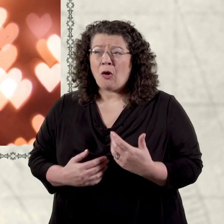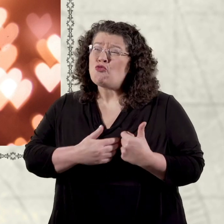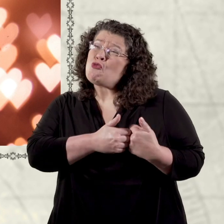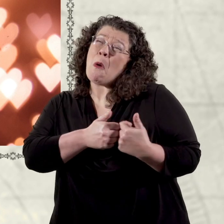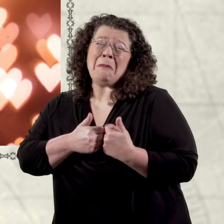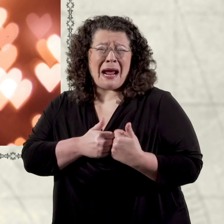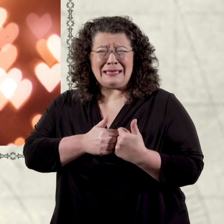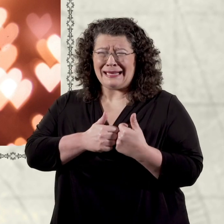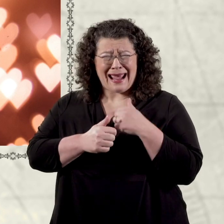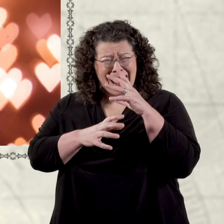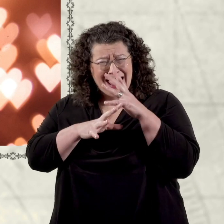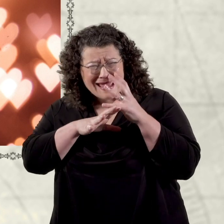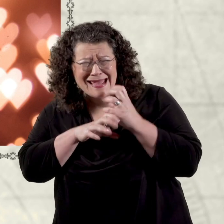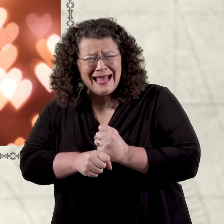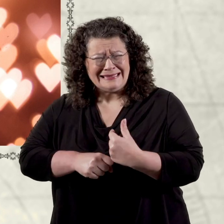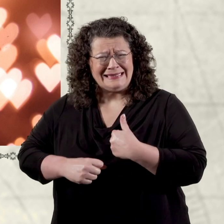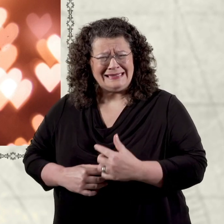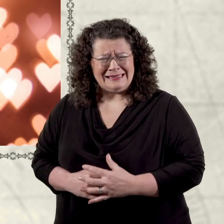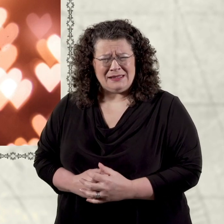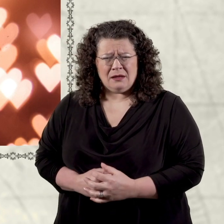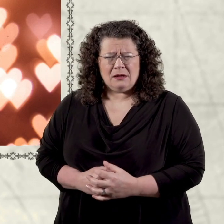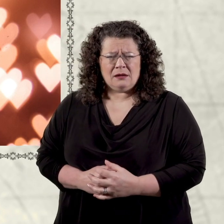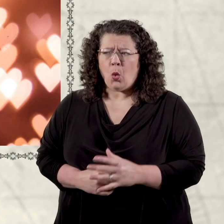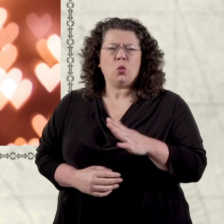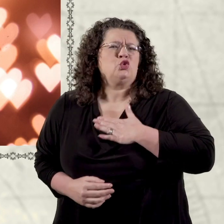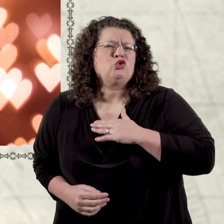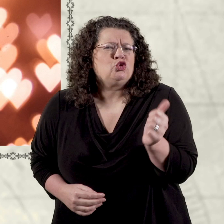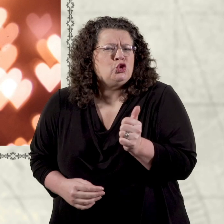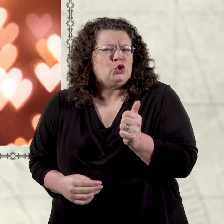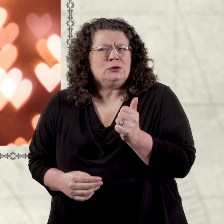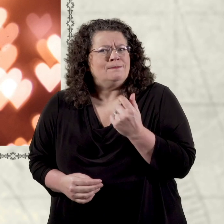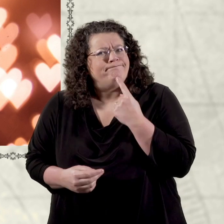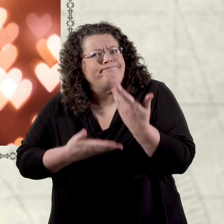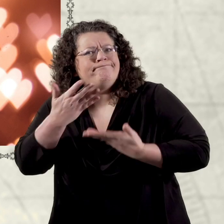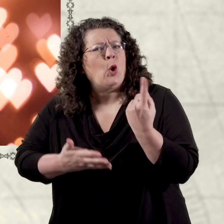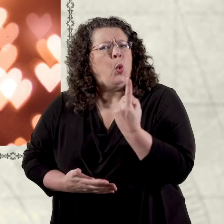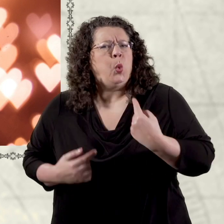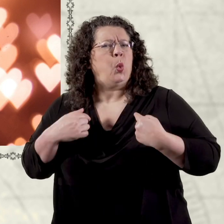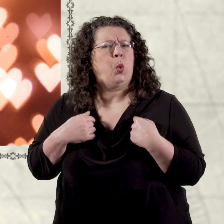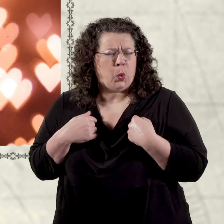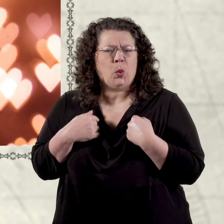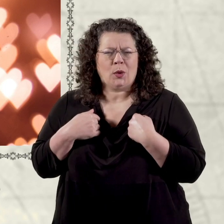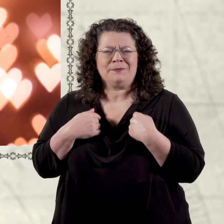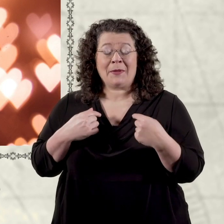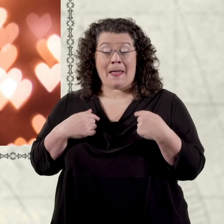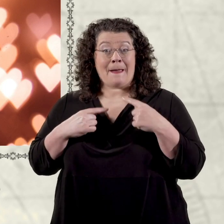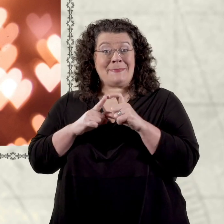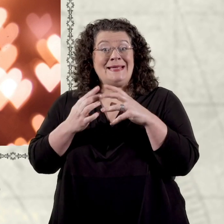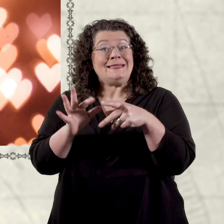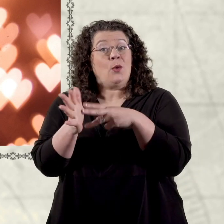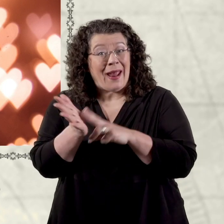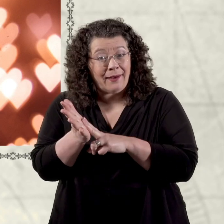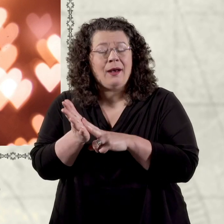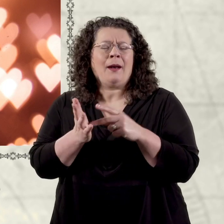I hate romantic stuff. Oh, sorry, I should probably introduce myself. I'm